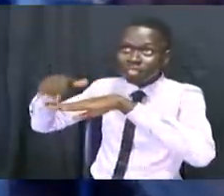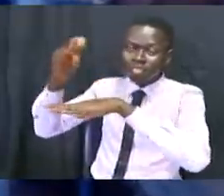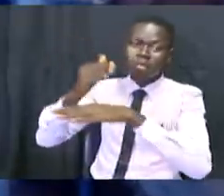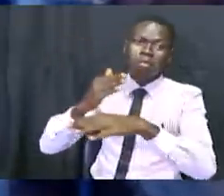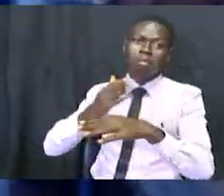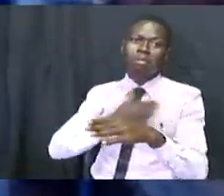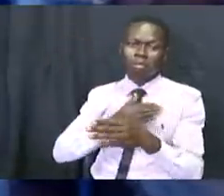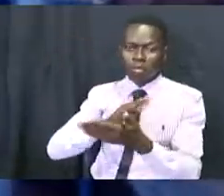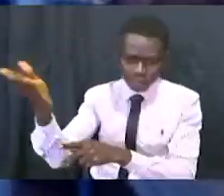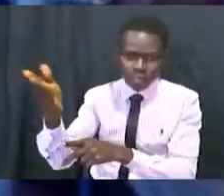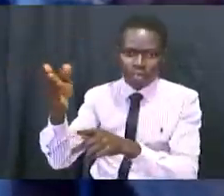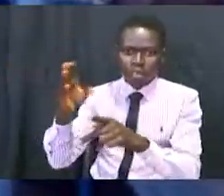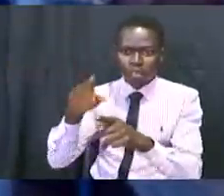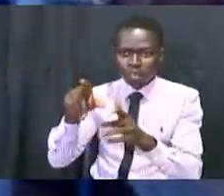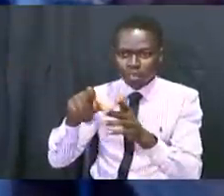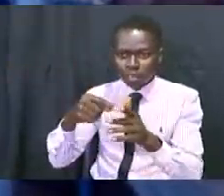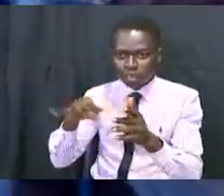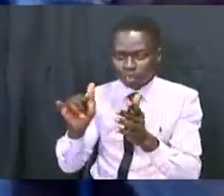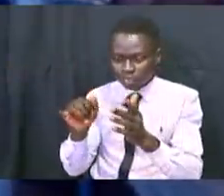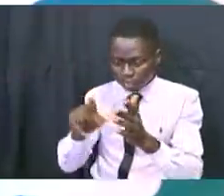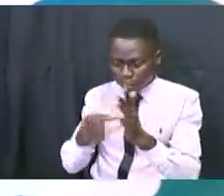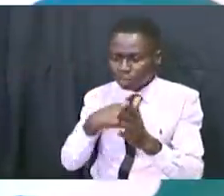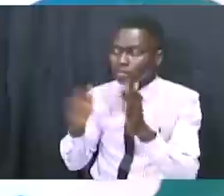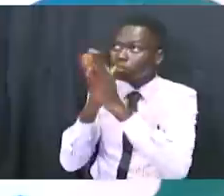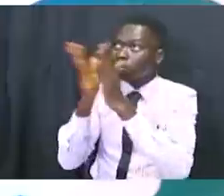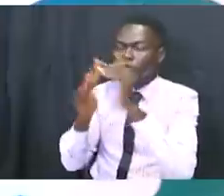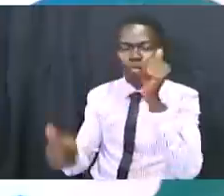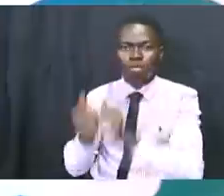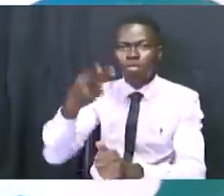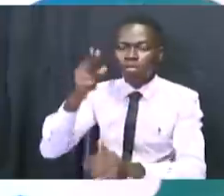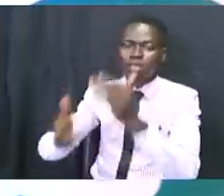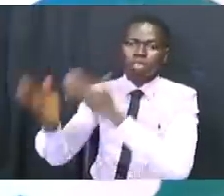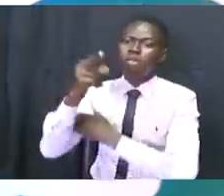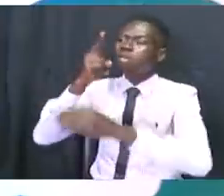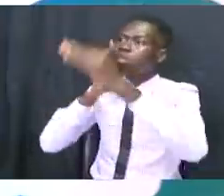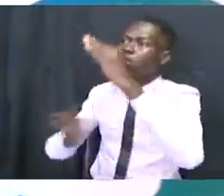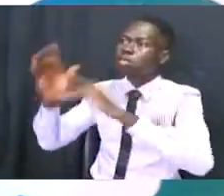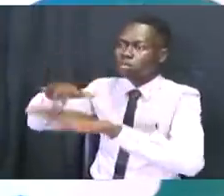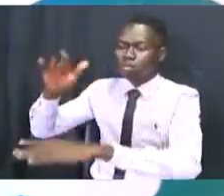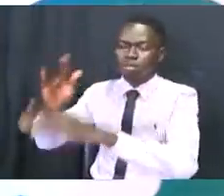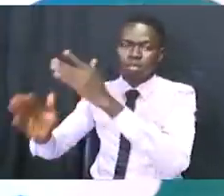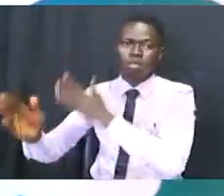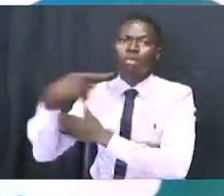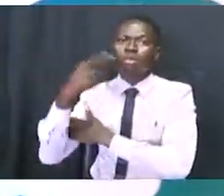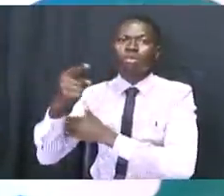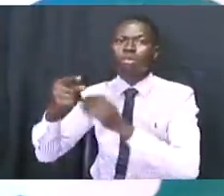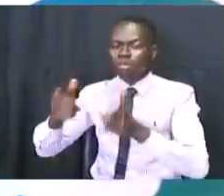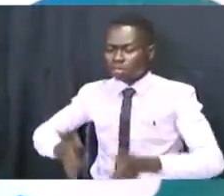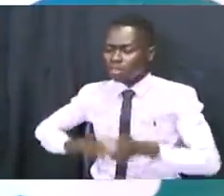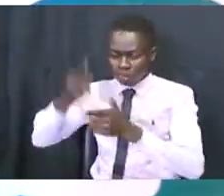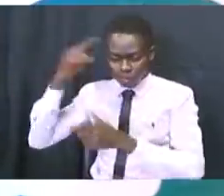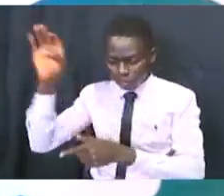sanity was restored. Then I praised the Most High. I honored and glorified him who lives